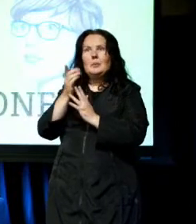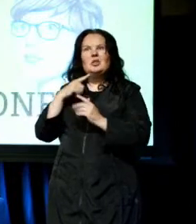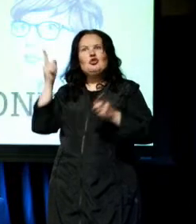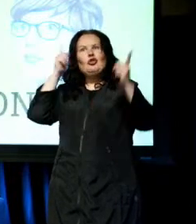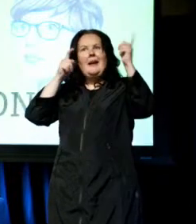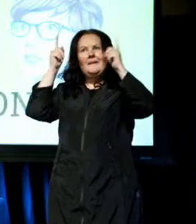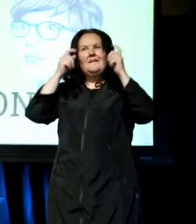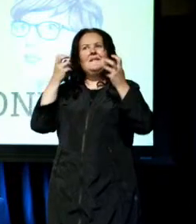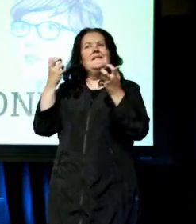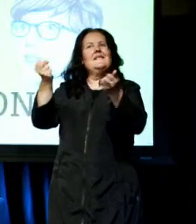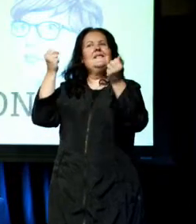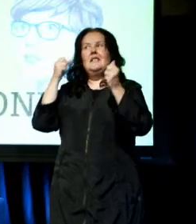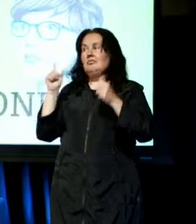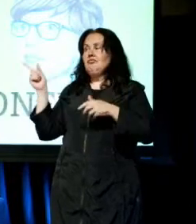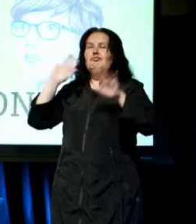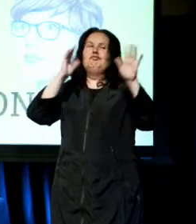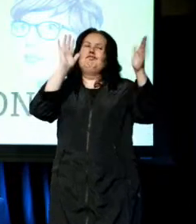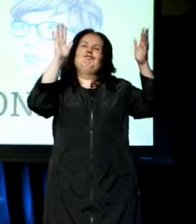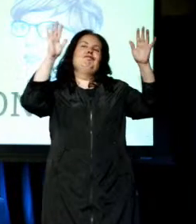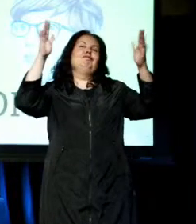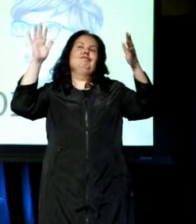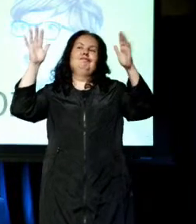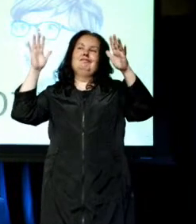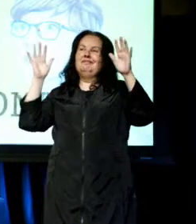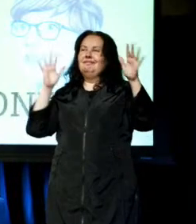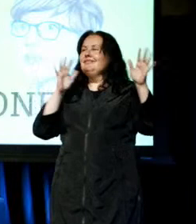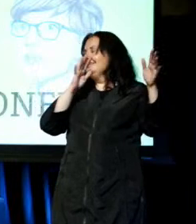guys. Yeah, that's an applause break, I feel.